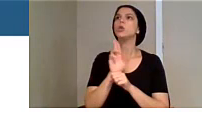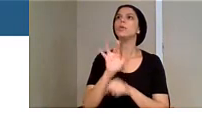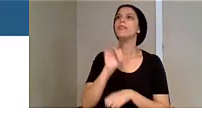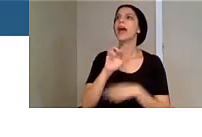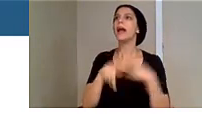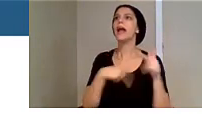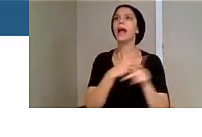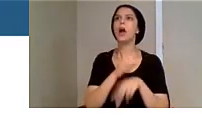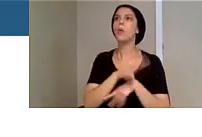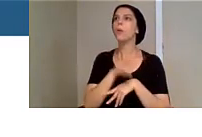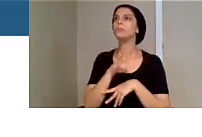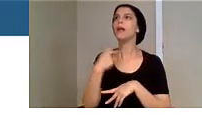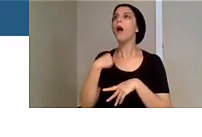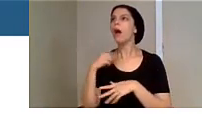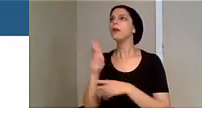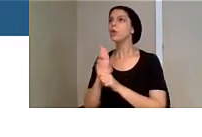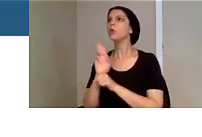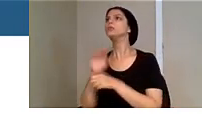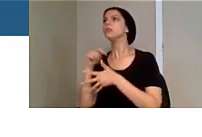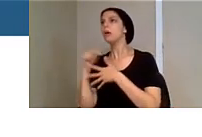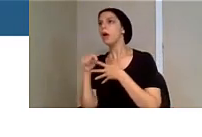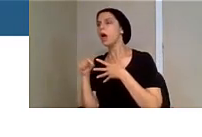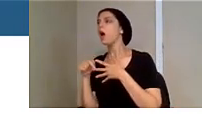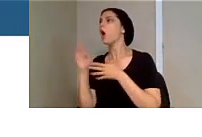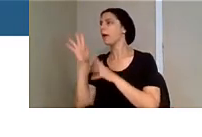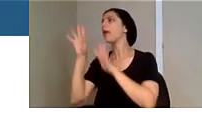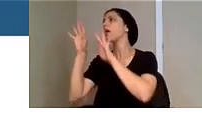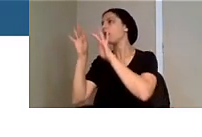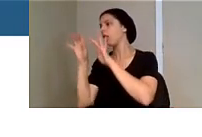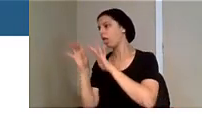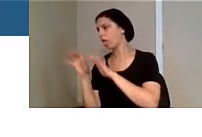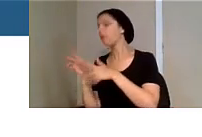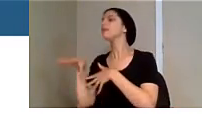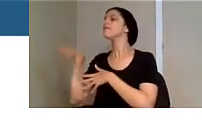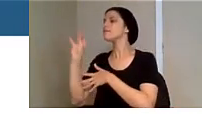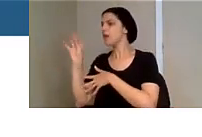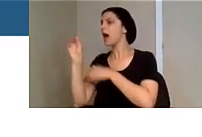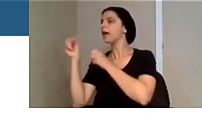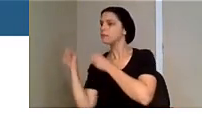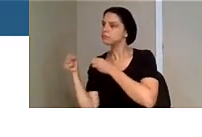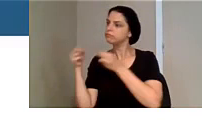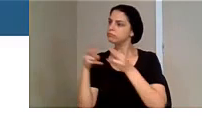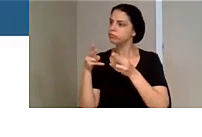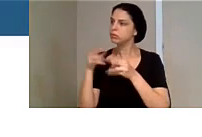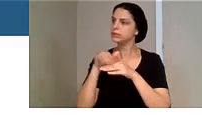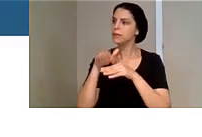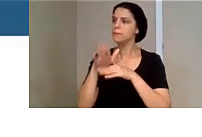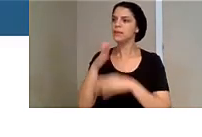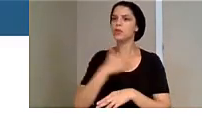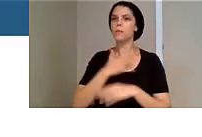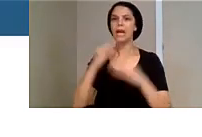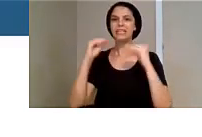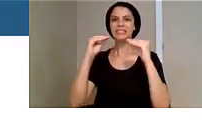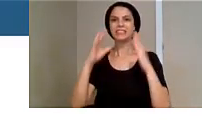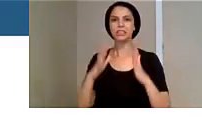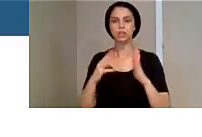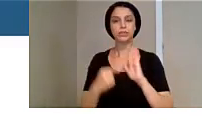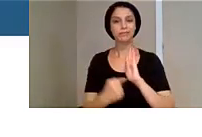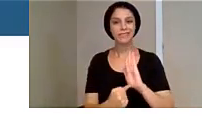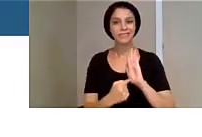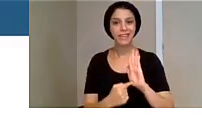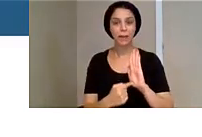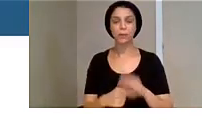then select it and turn it in to their teacher. A good example of when that might be is, I think